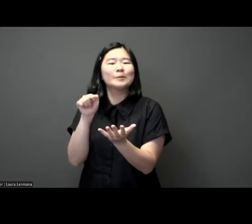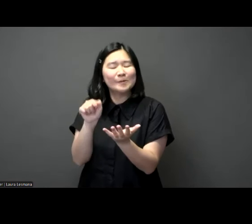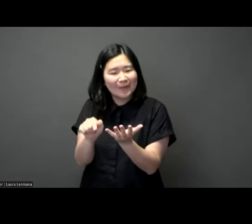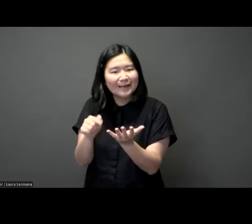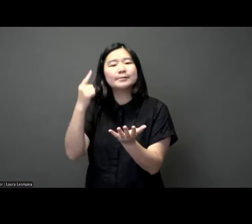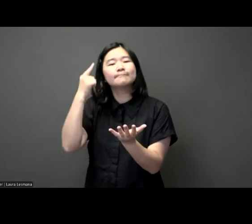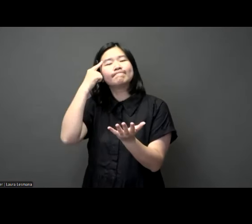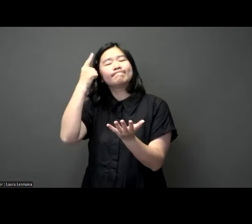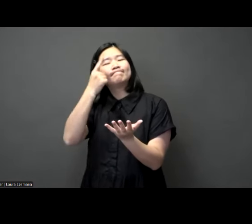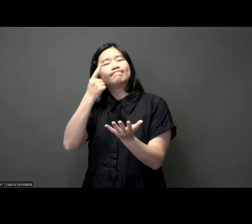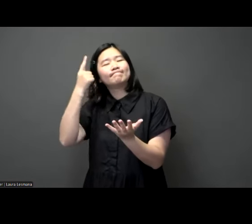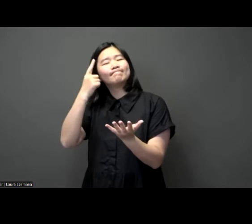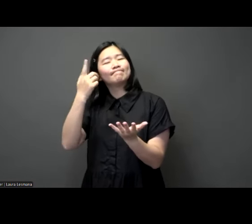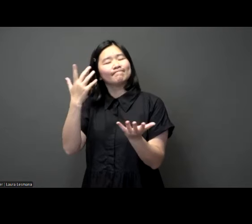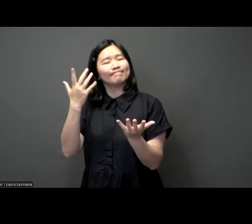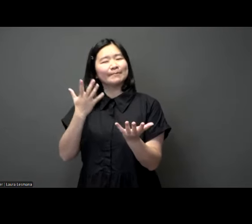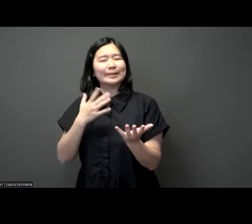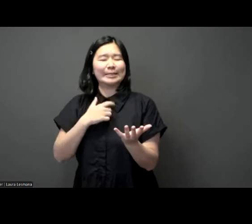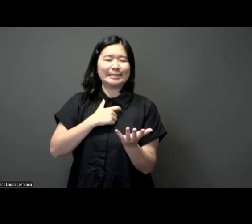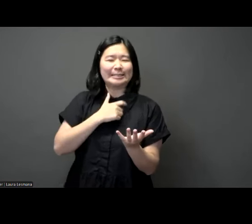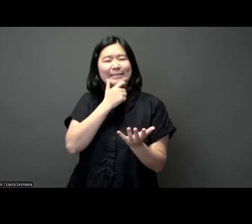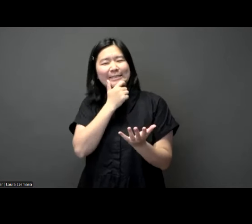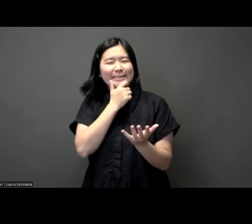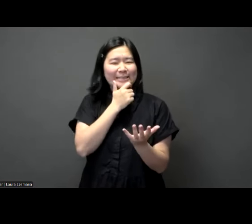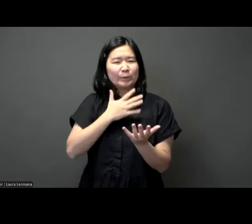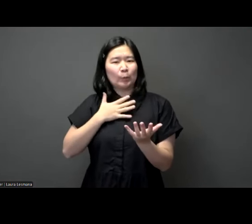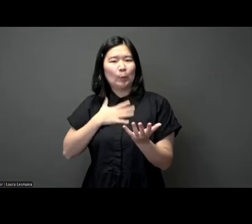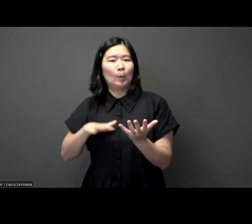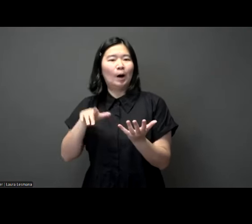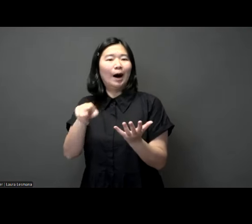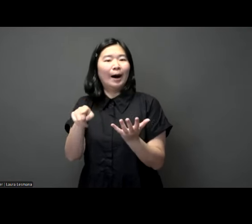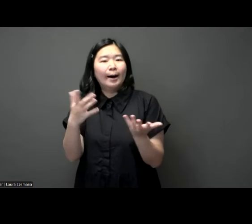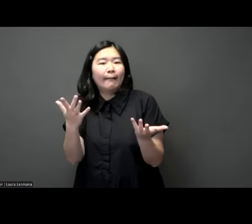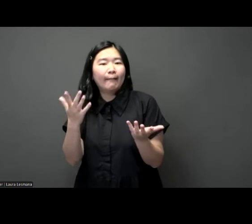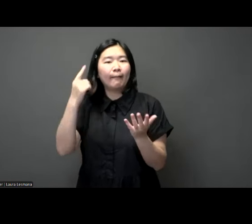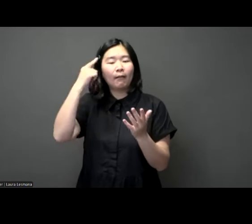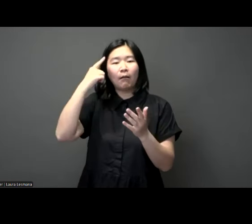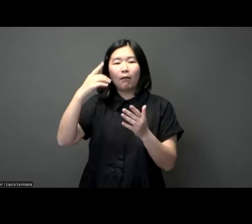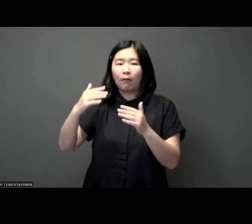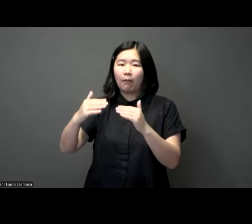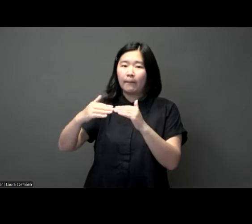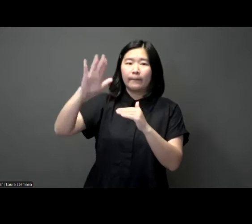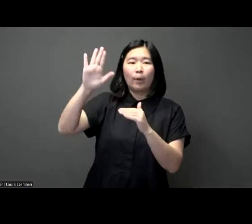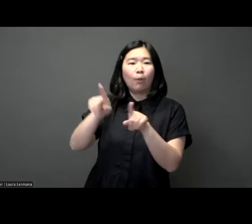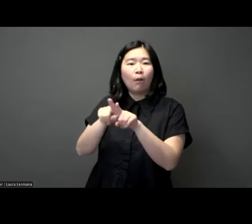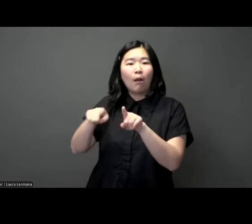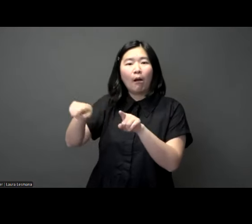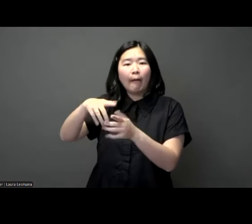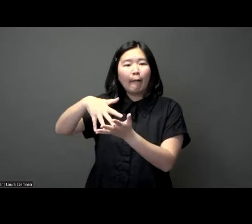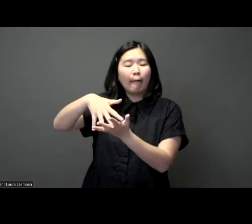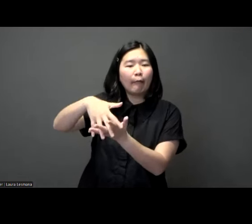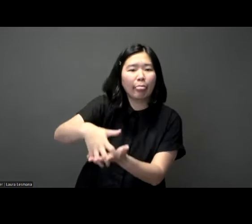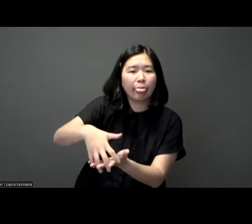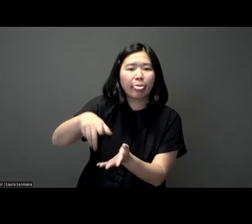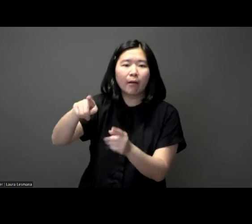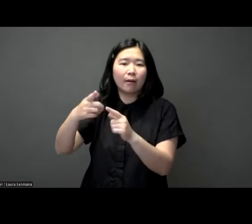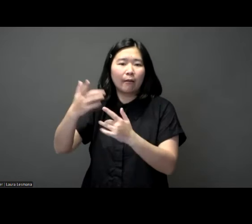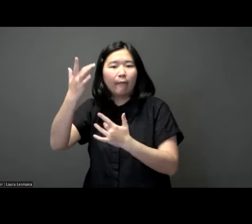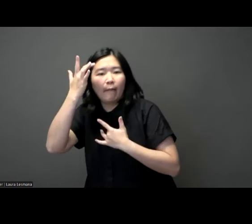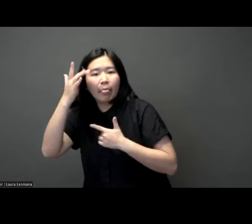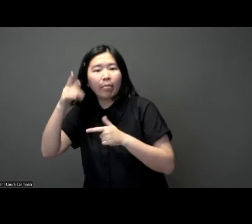underlying factors that increase vulnerability. And so by addressing those determinants, we enhance the effectiveness and